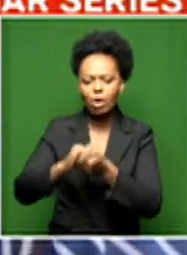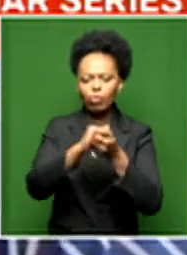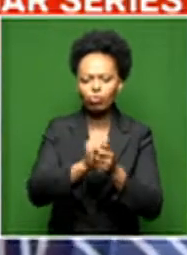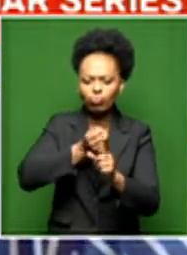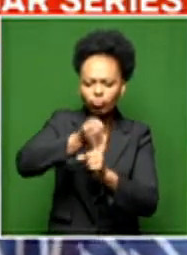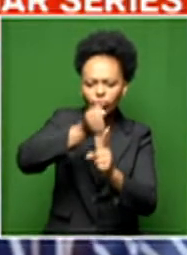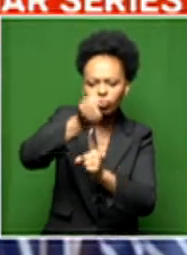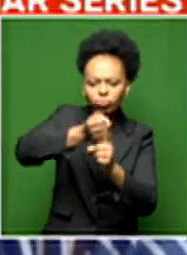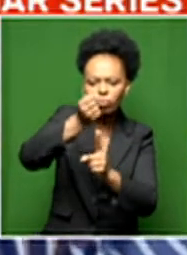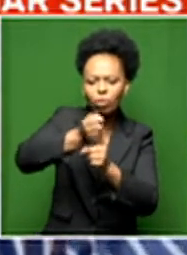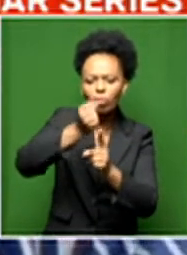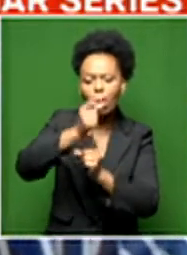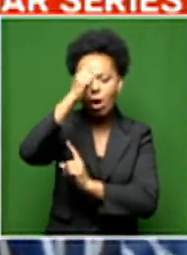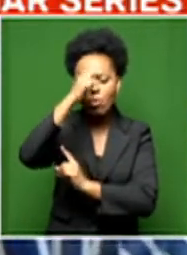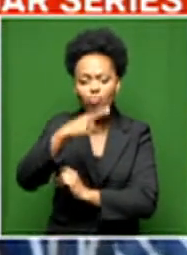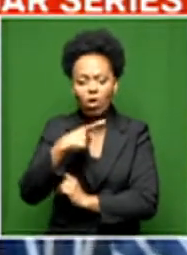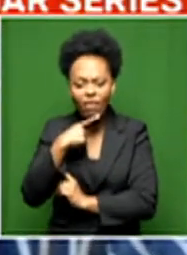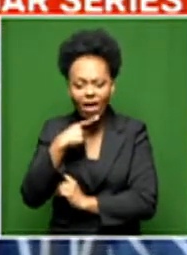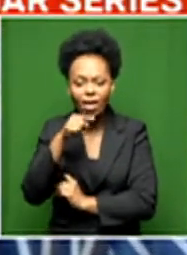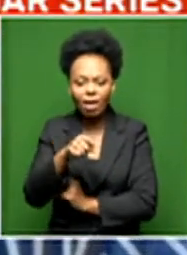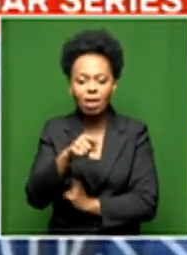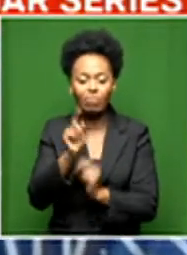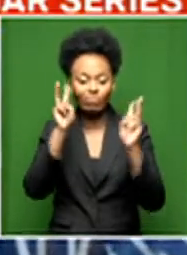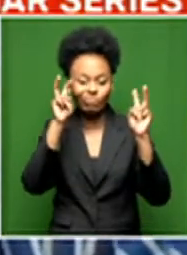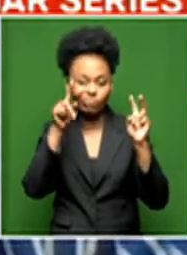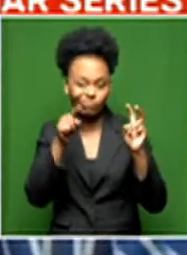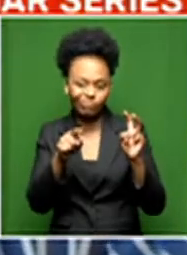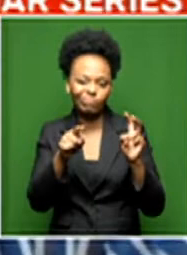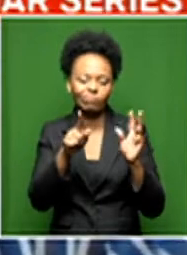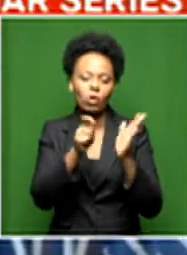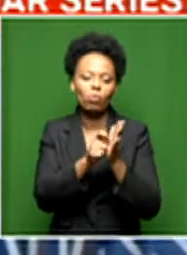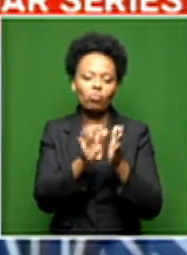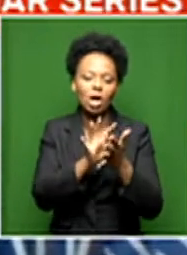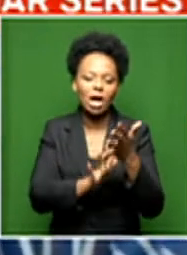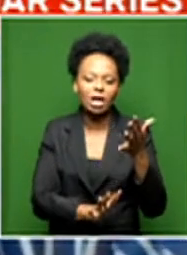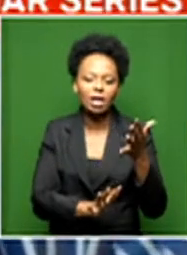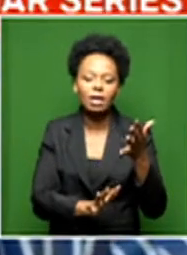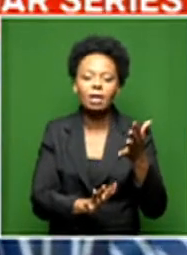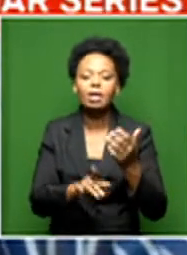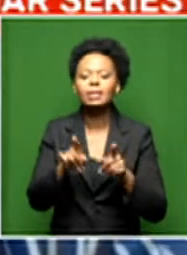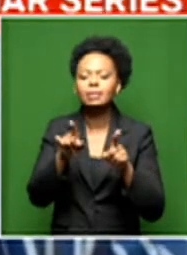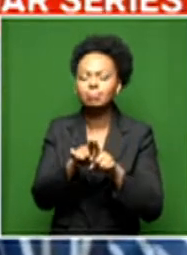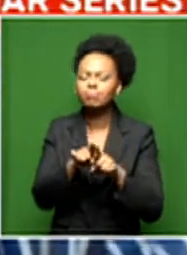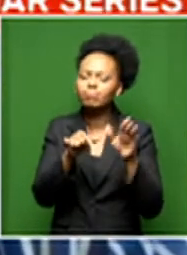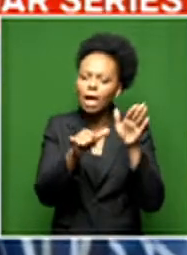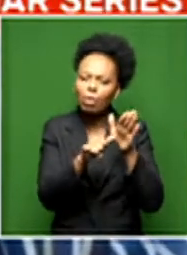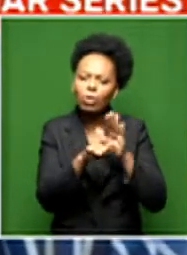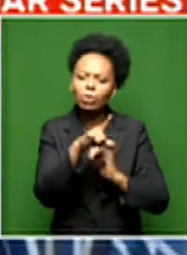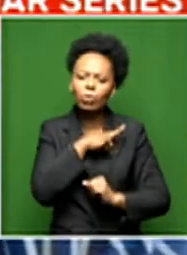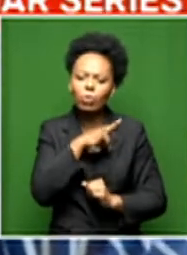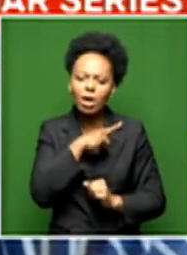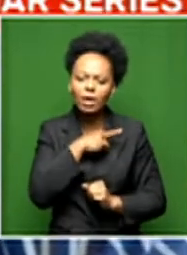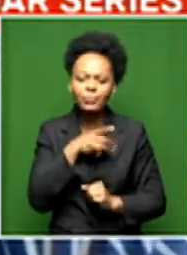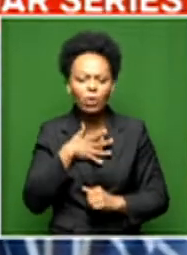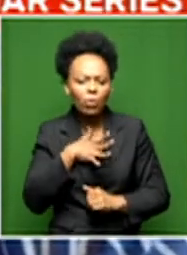the profile of the status. So it's very important, and we also want to have